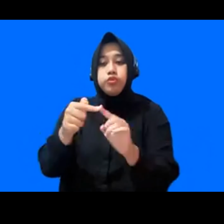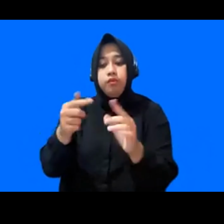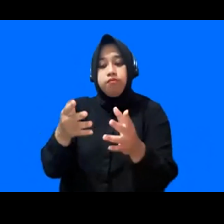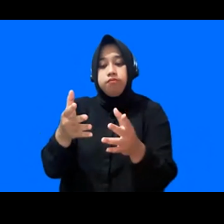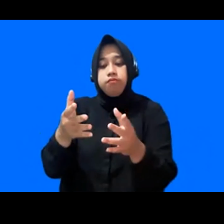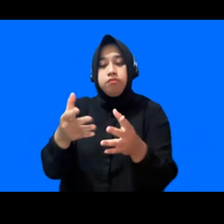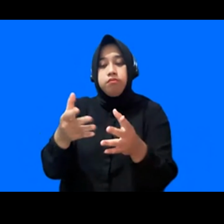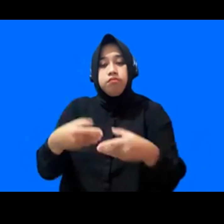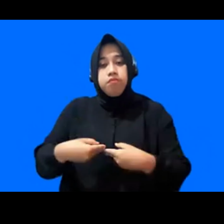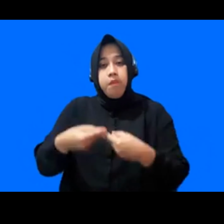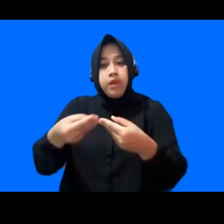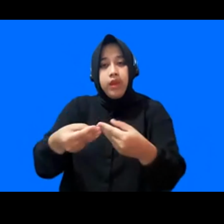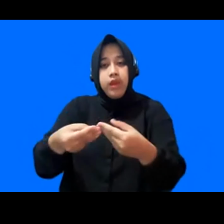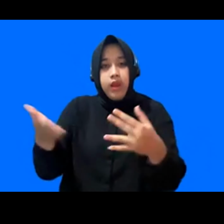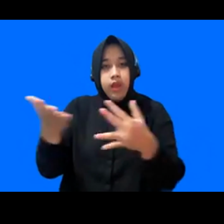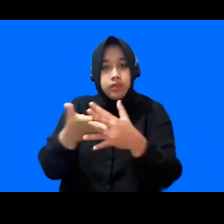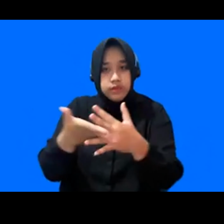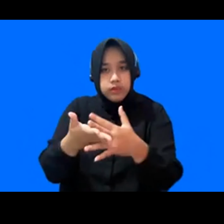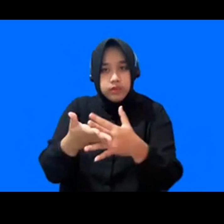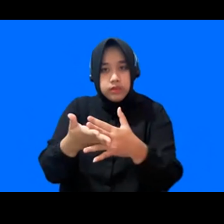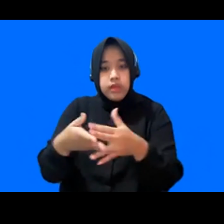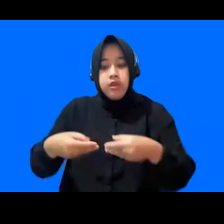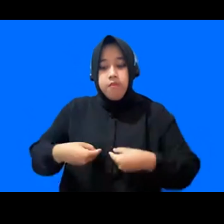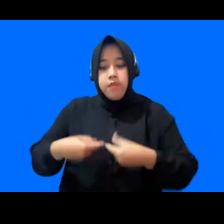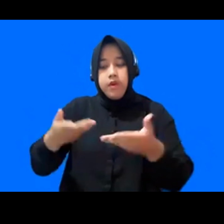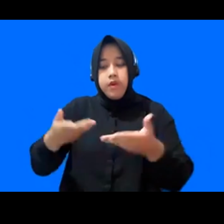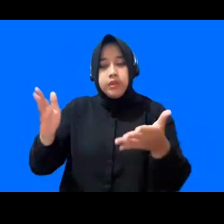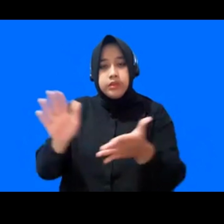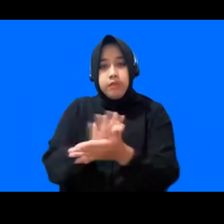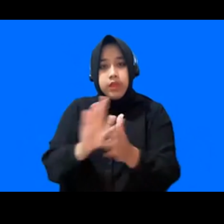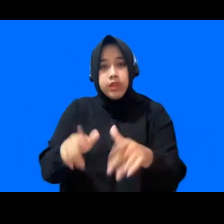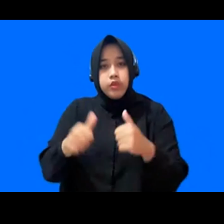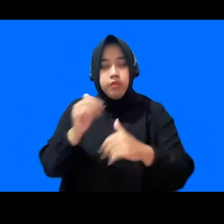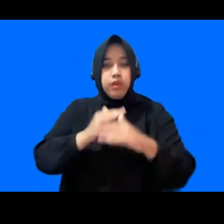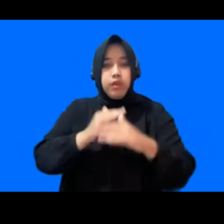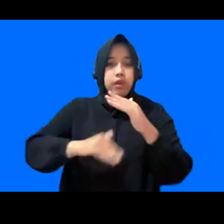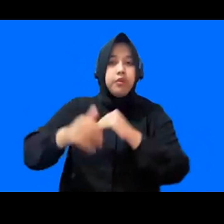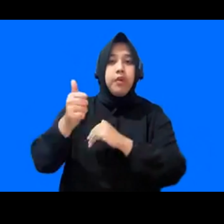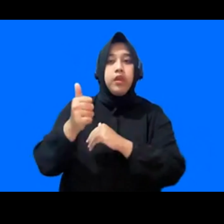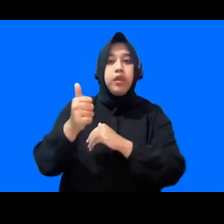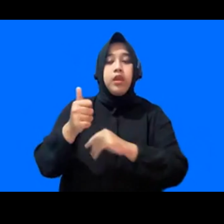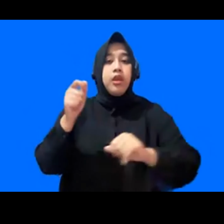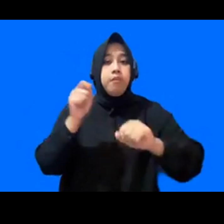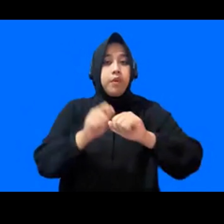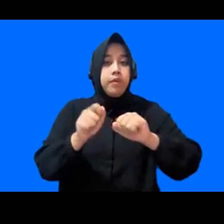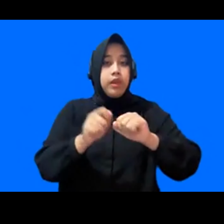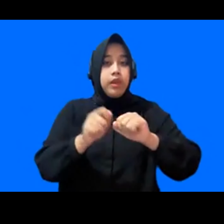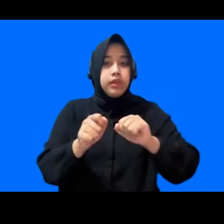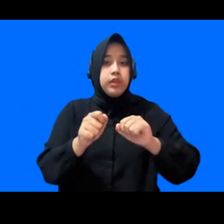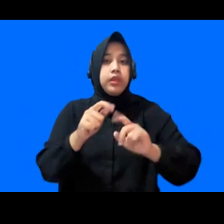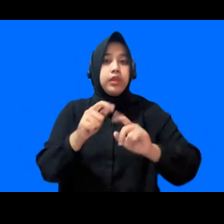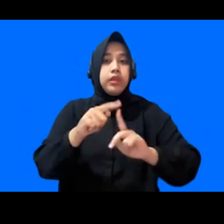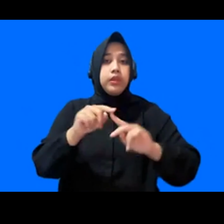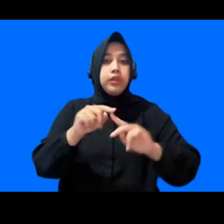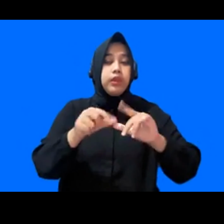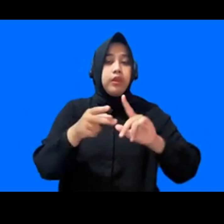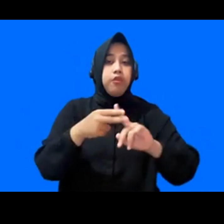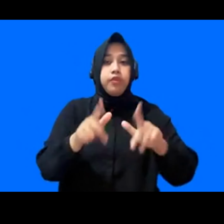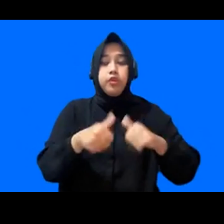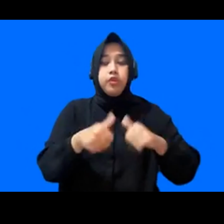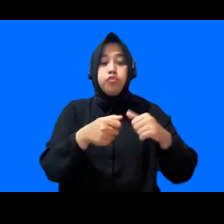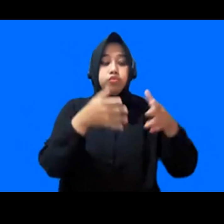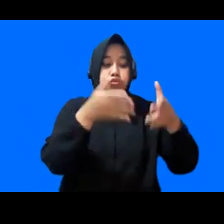and improve the lives of all, particularly vulnerable and marginalized groups. And we will be exploring collaborations that can work to